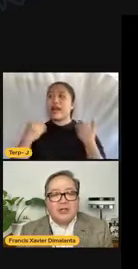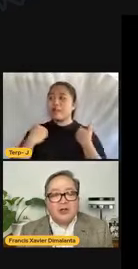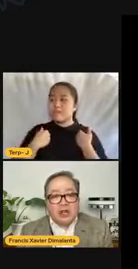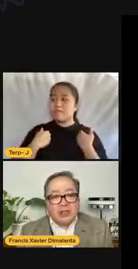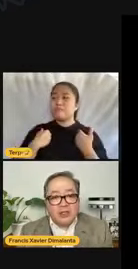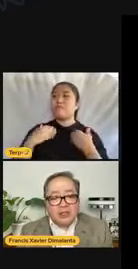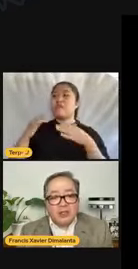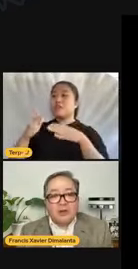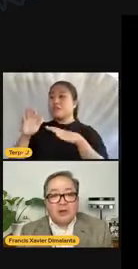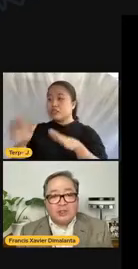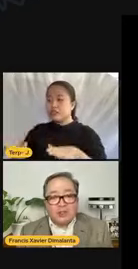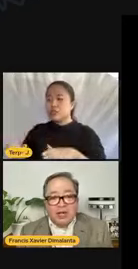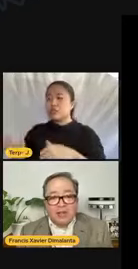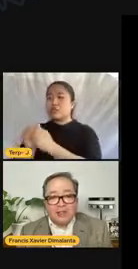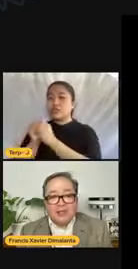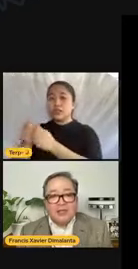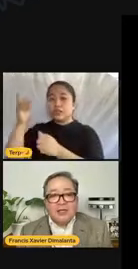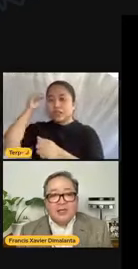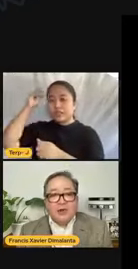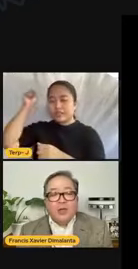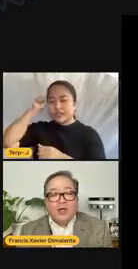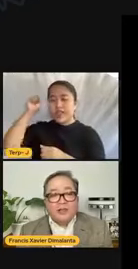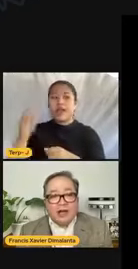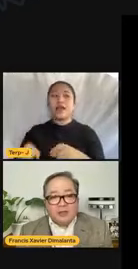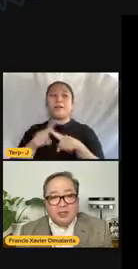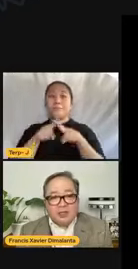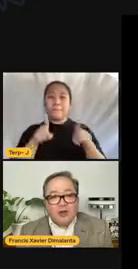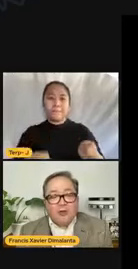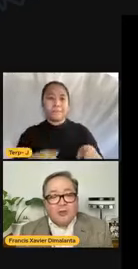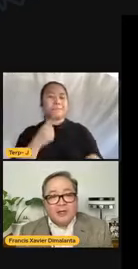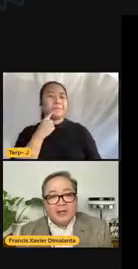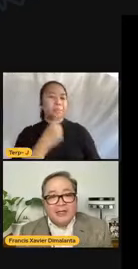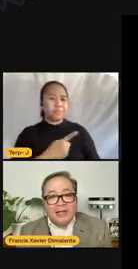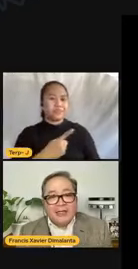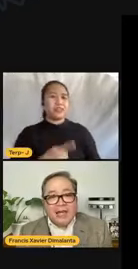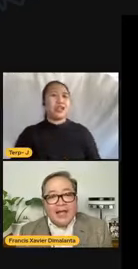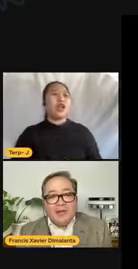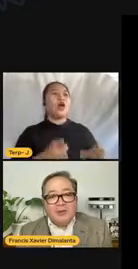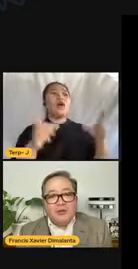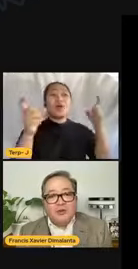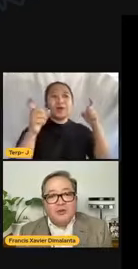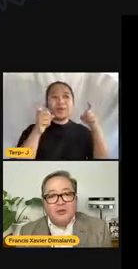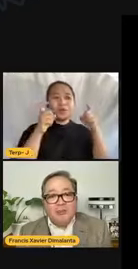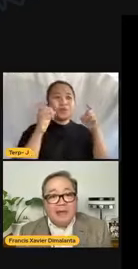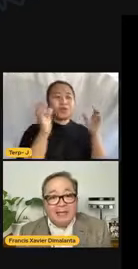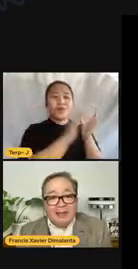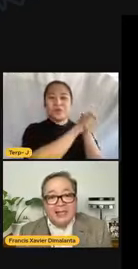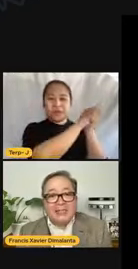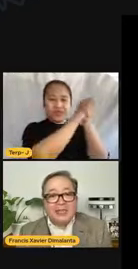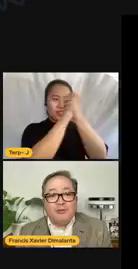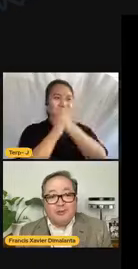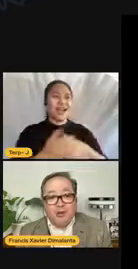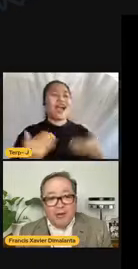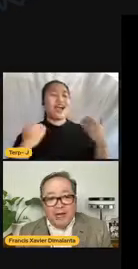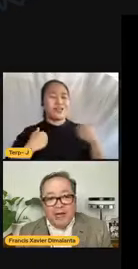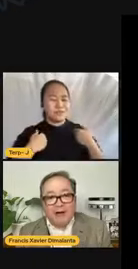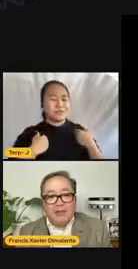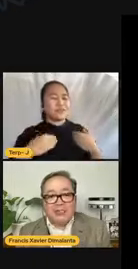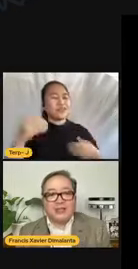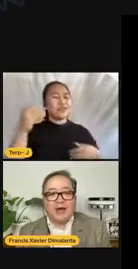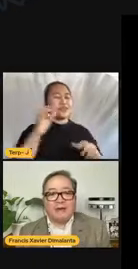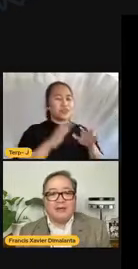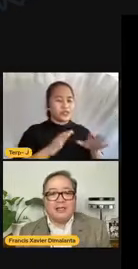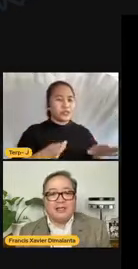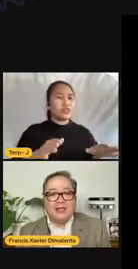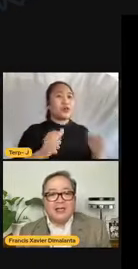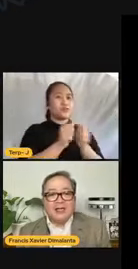would say, congratulations, we have a child with Down syndrome, yet able to do many things if we will allow